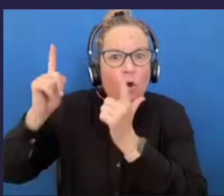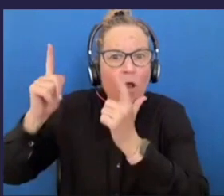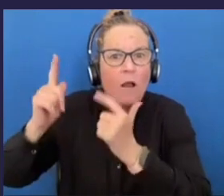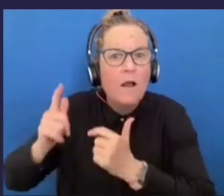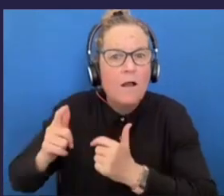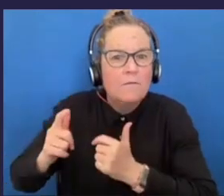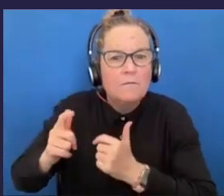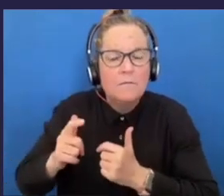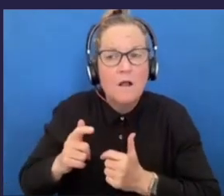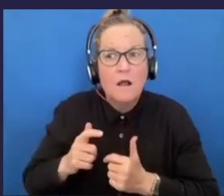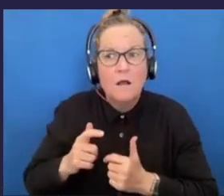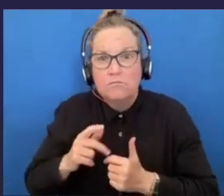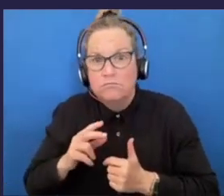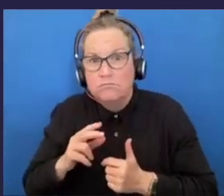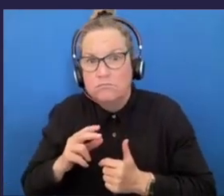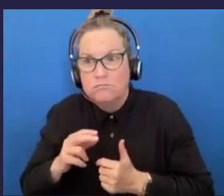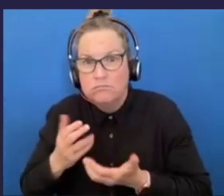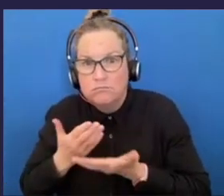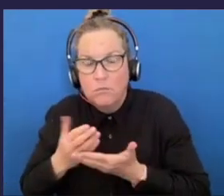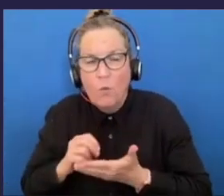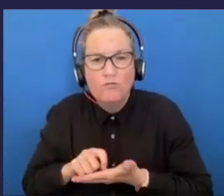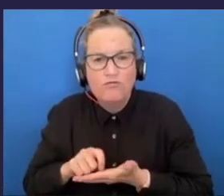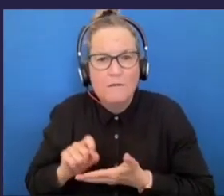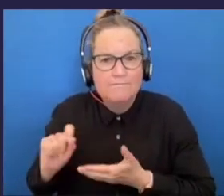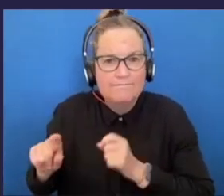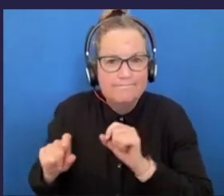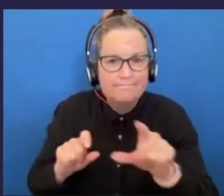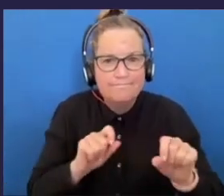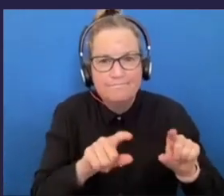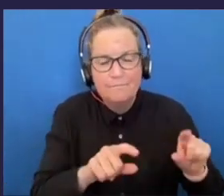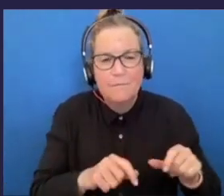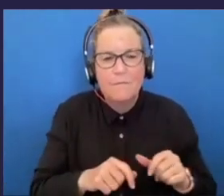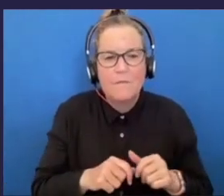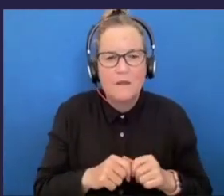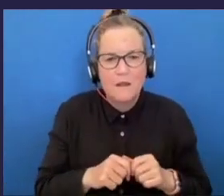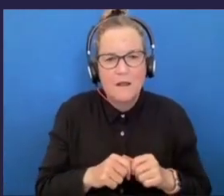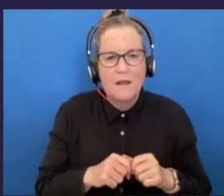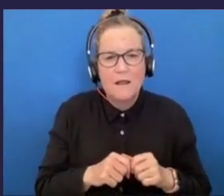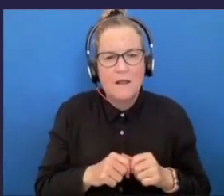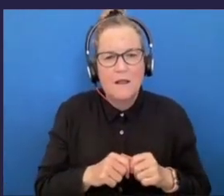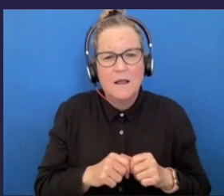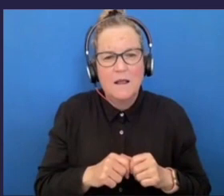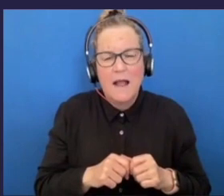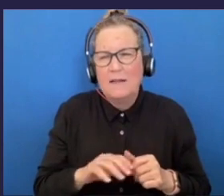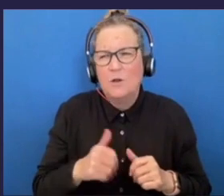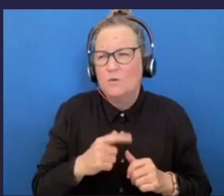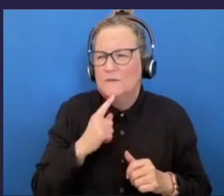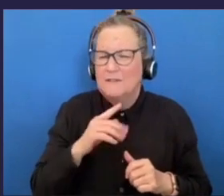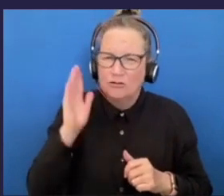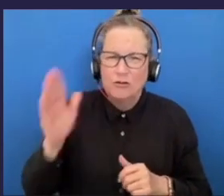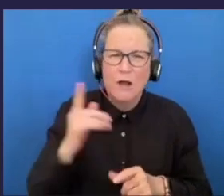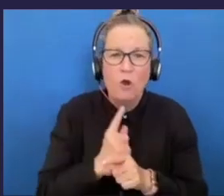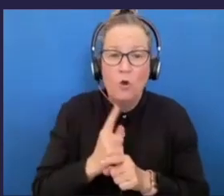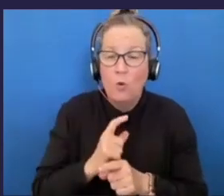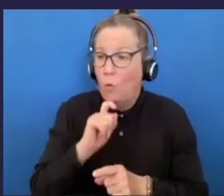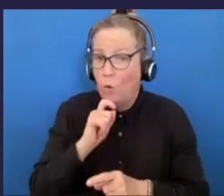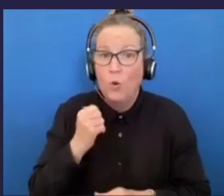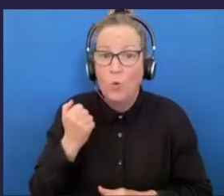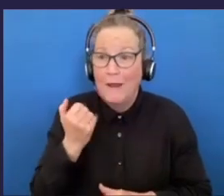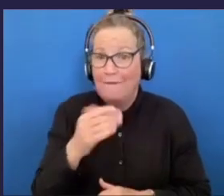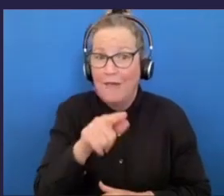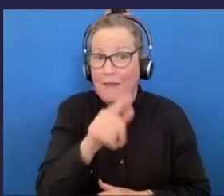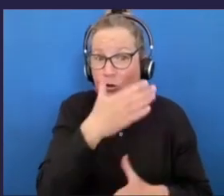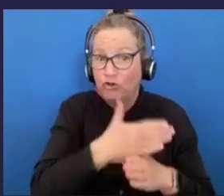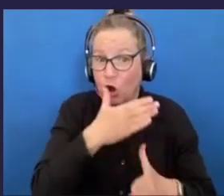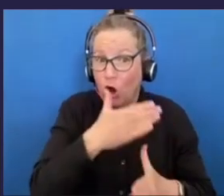put it in writing. But rather than sort of trying to hit people up straight with it, will you give so-and-so a job? We're